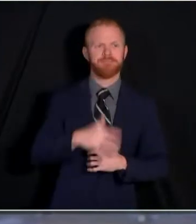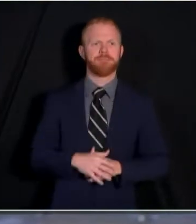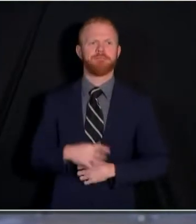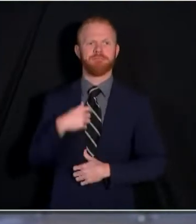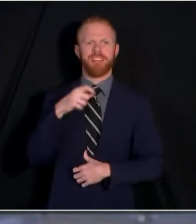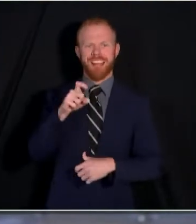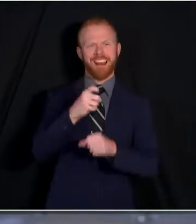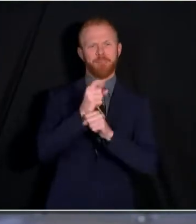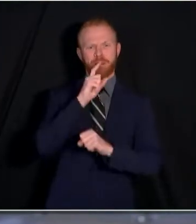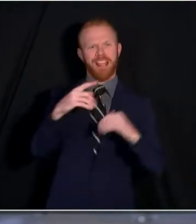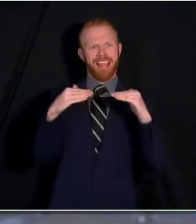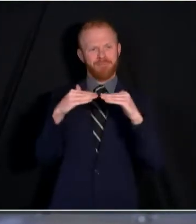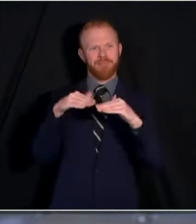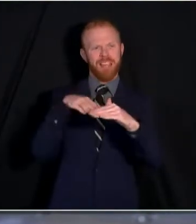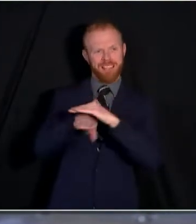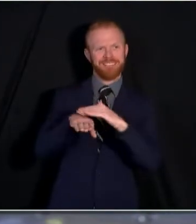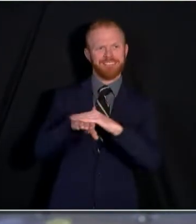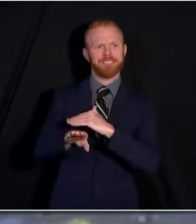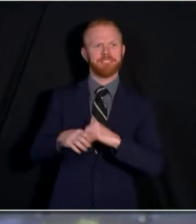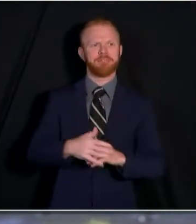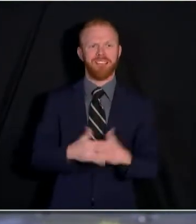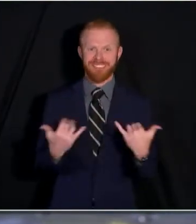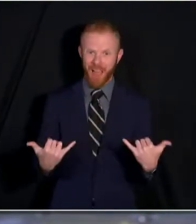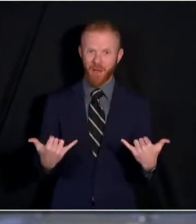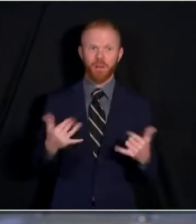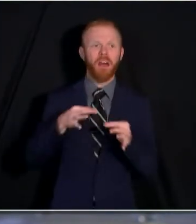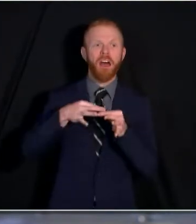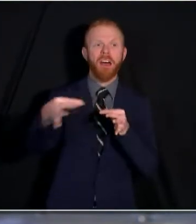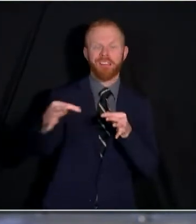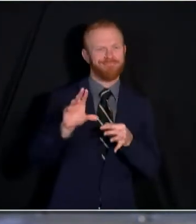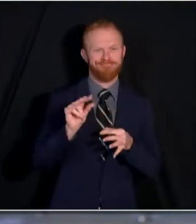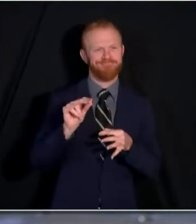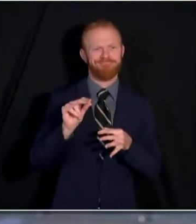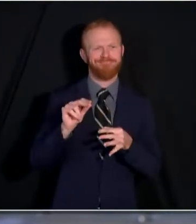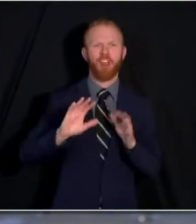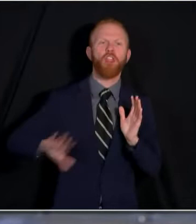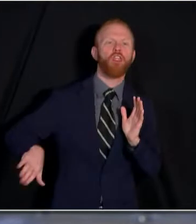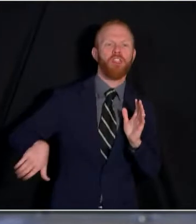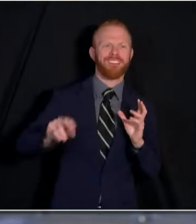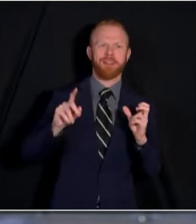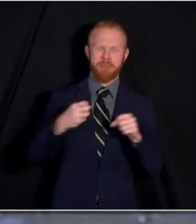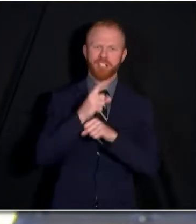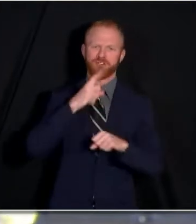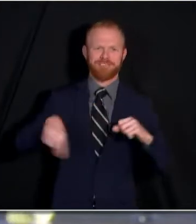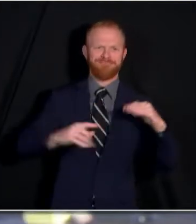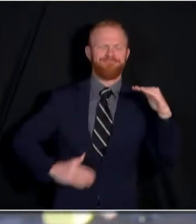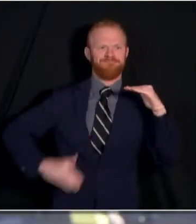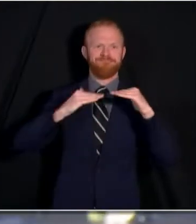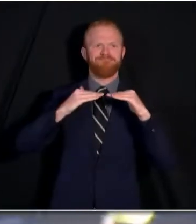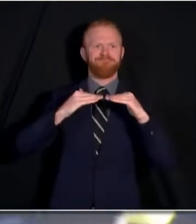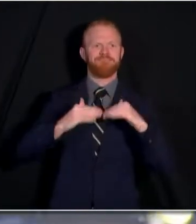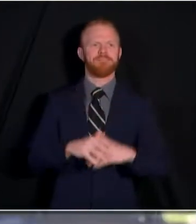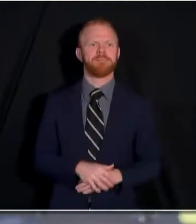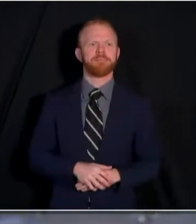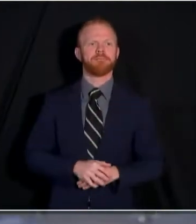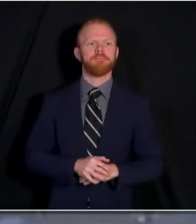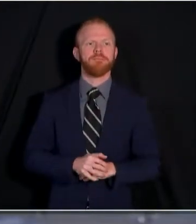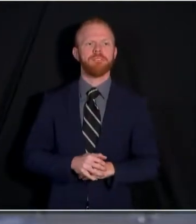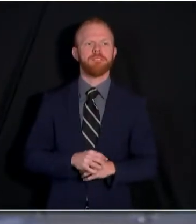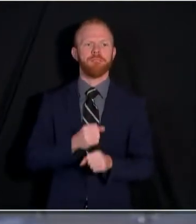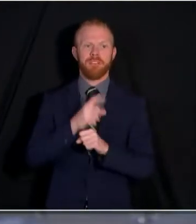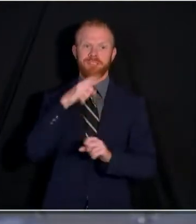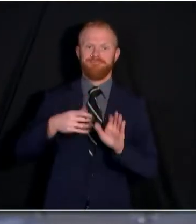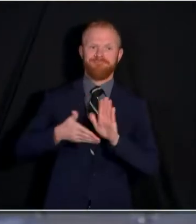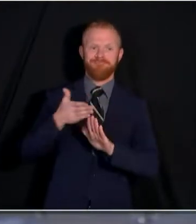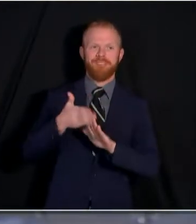now, not tomorrow or the next day or the next year, to the vaccine. And that's why with this operation with Governor Gavin Newsom,